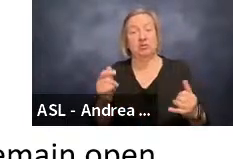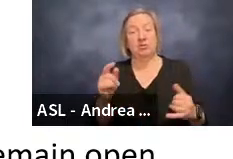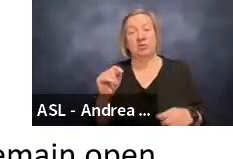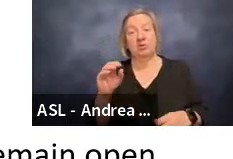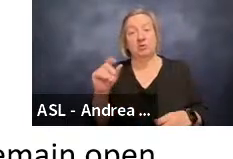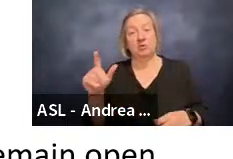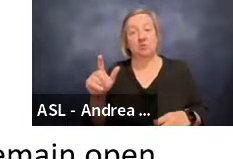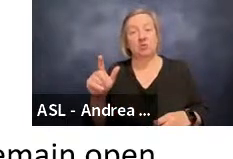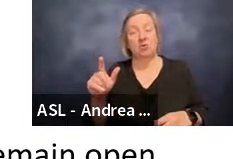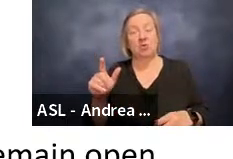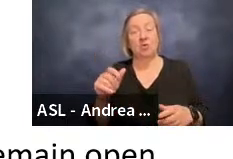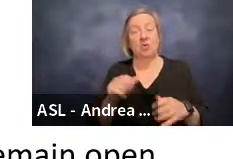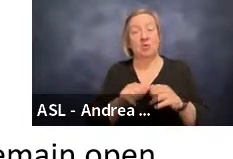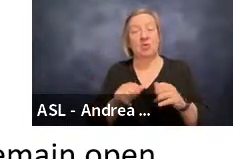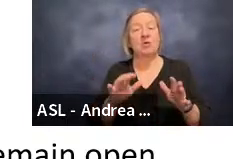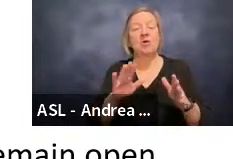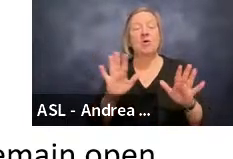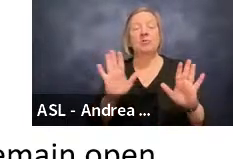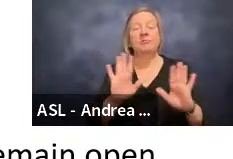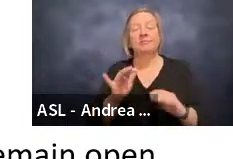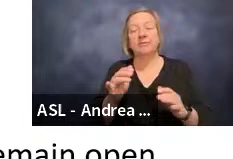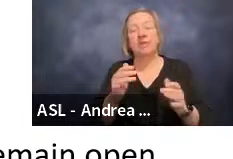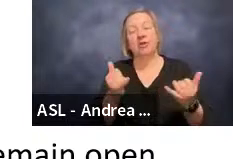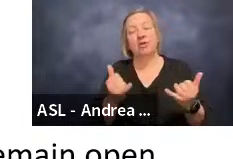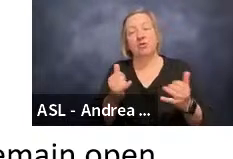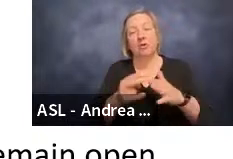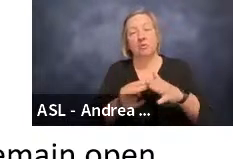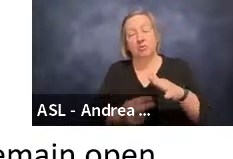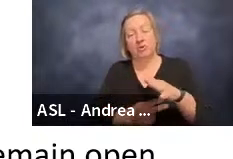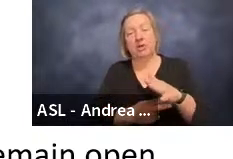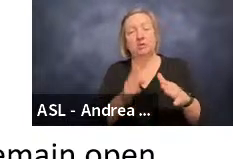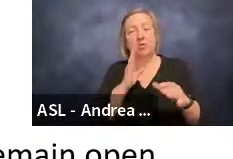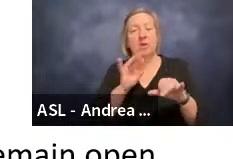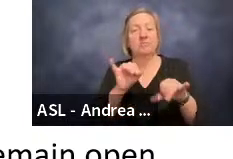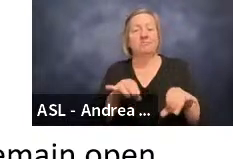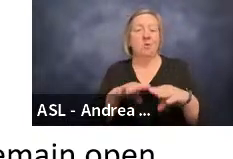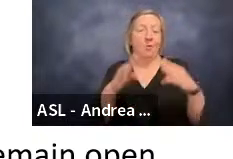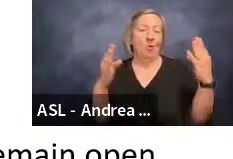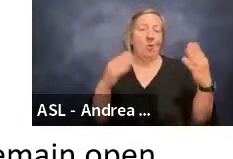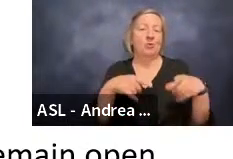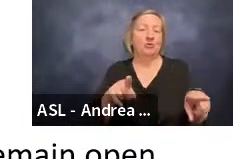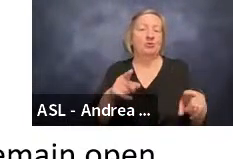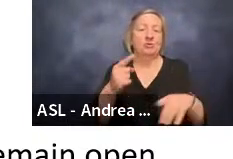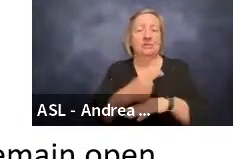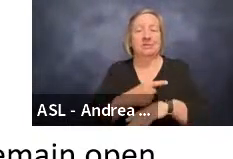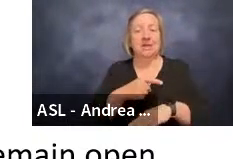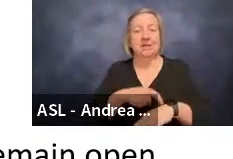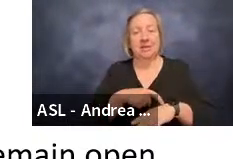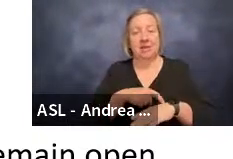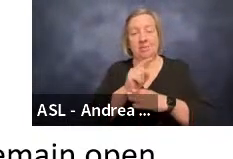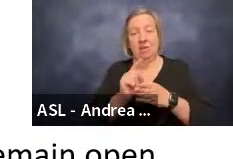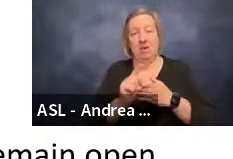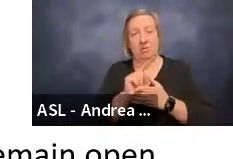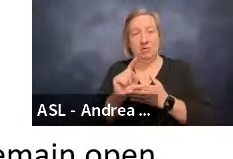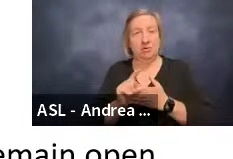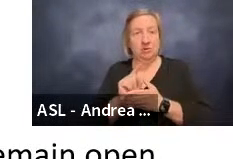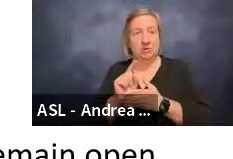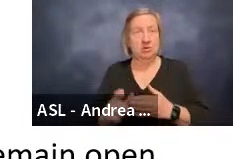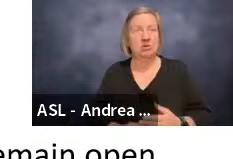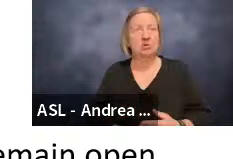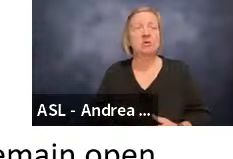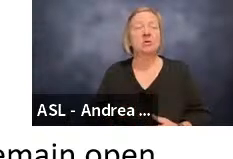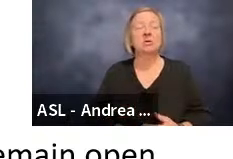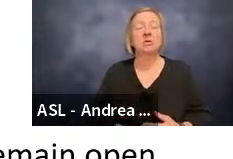facility, across the current bridges, is expected to remain open during daytime hours. In